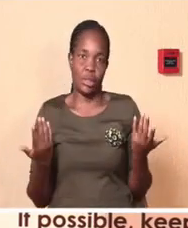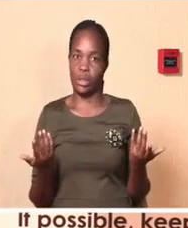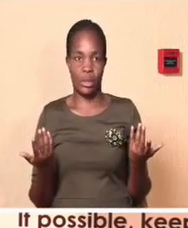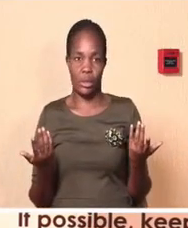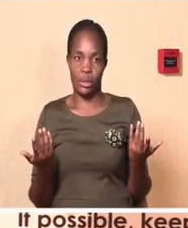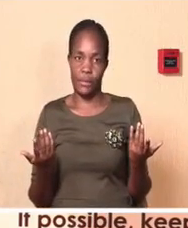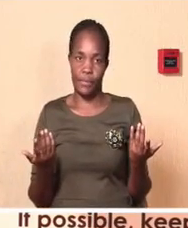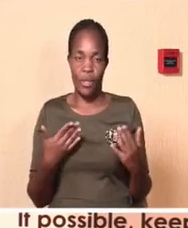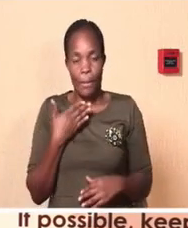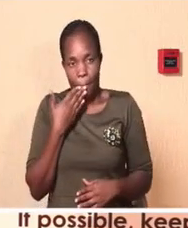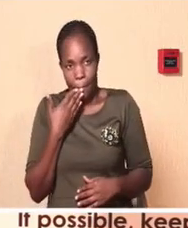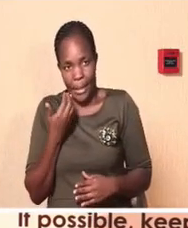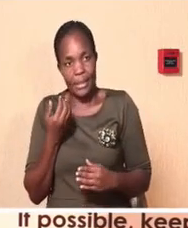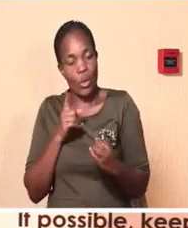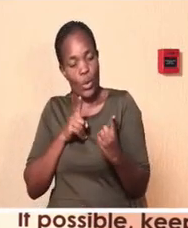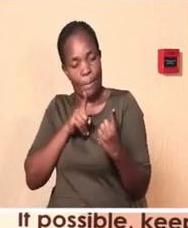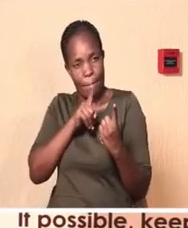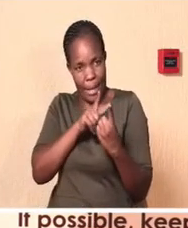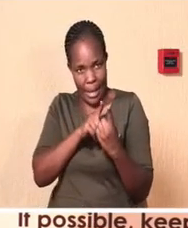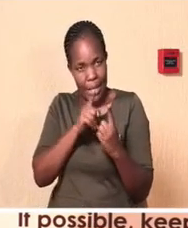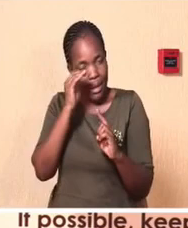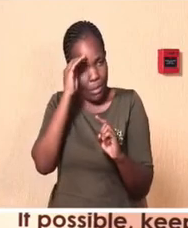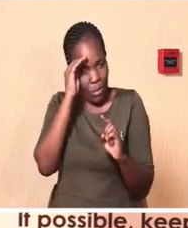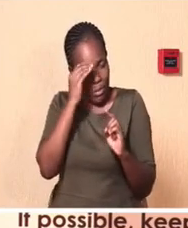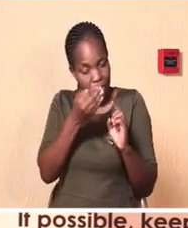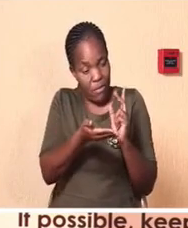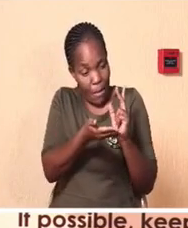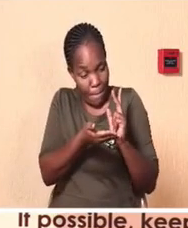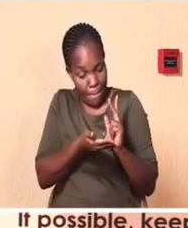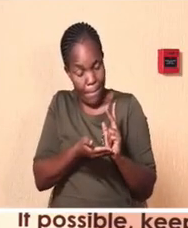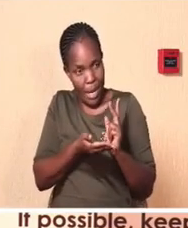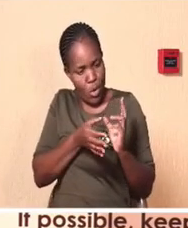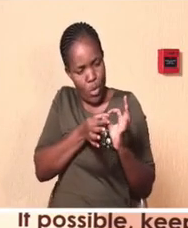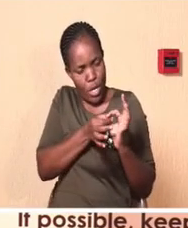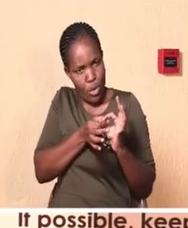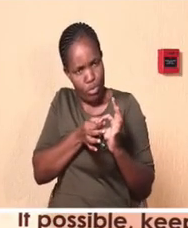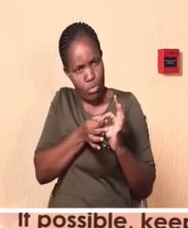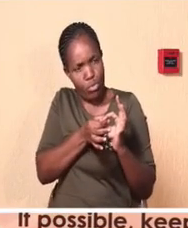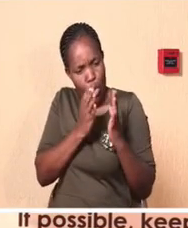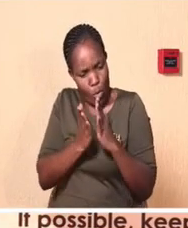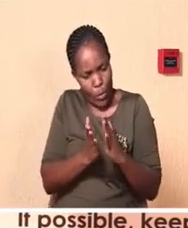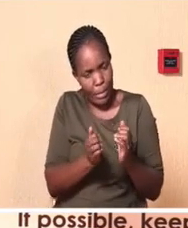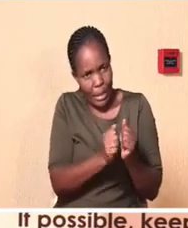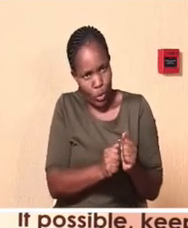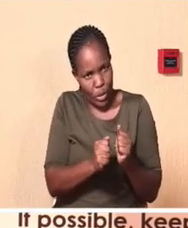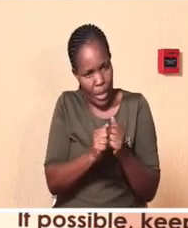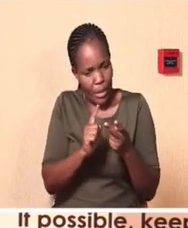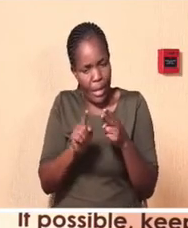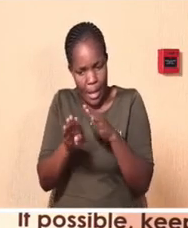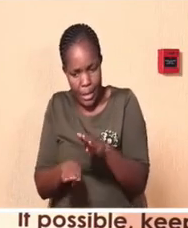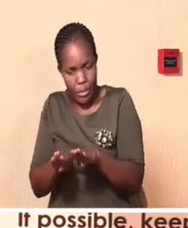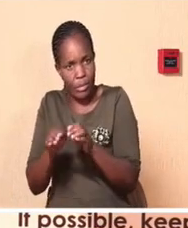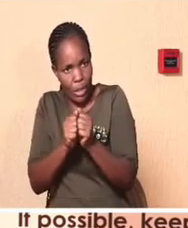Therefore, let us sit with them, plan with them, implement with them, and evaluate with